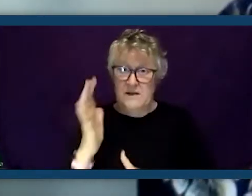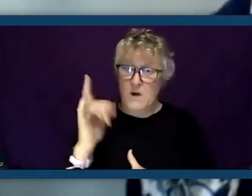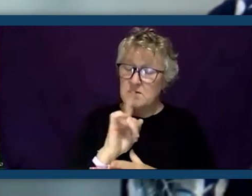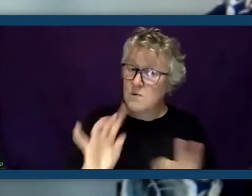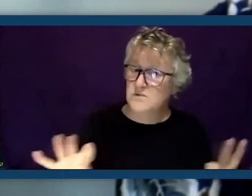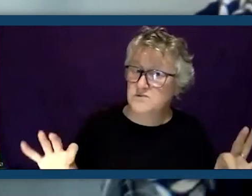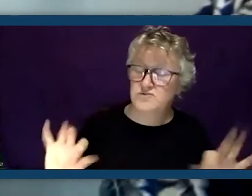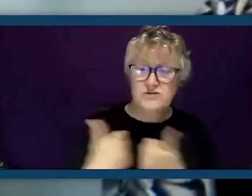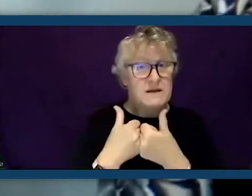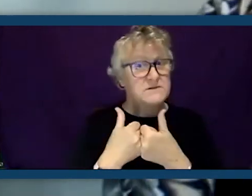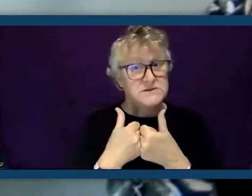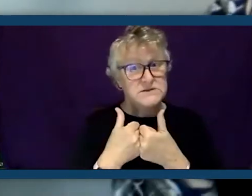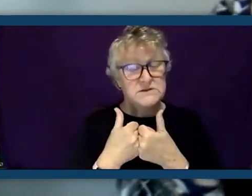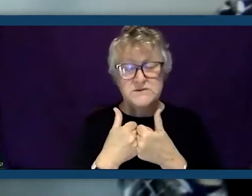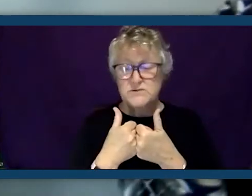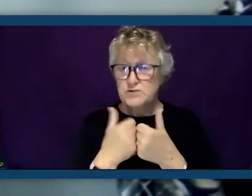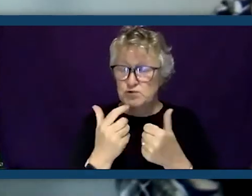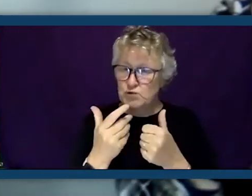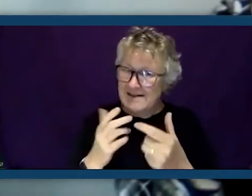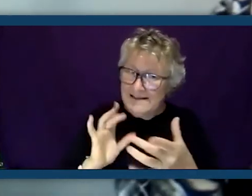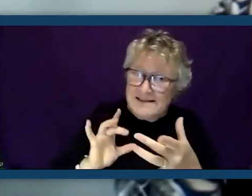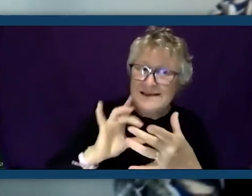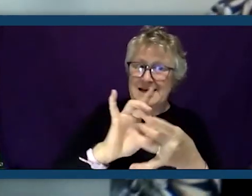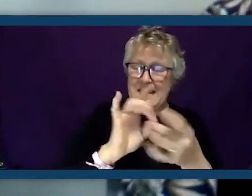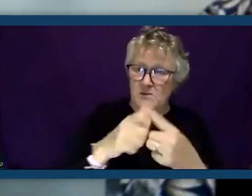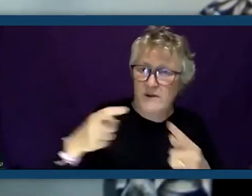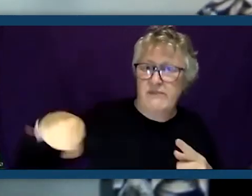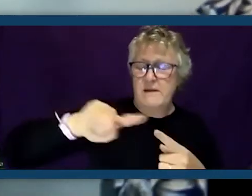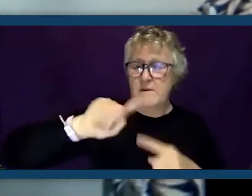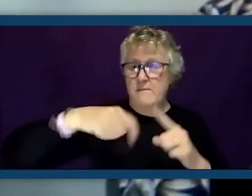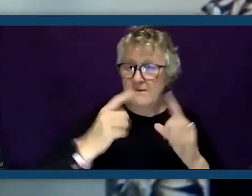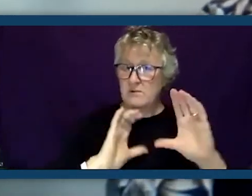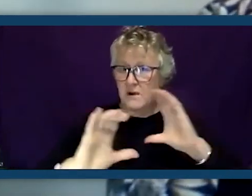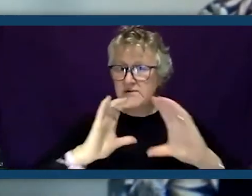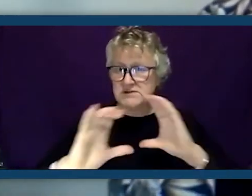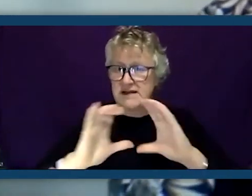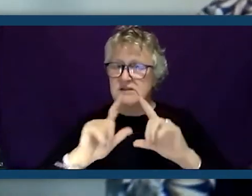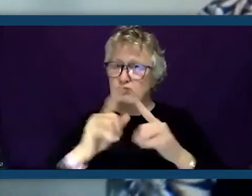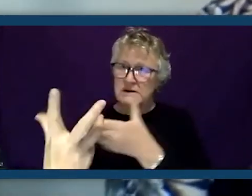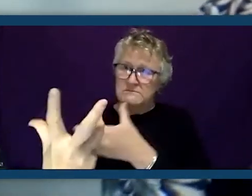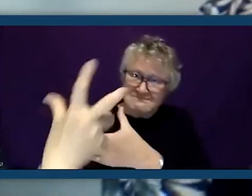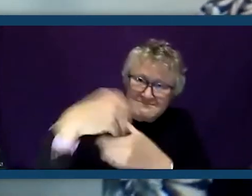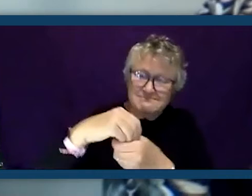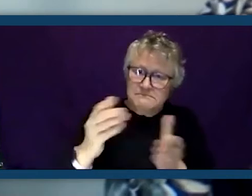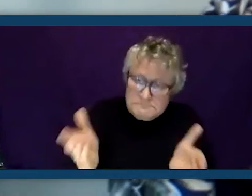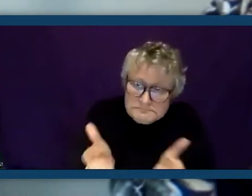them, to connect with them in these kind of conversations and get them activated and motivated.